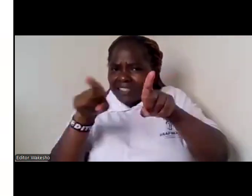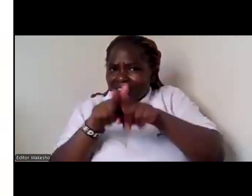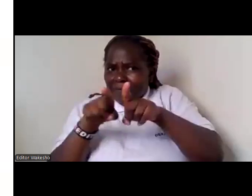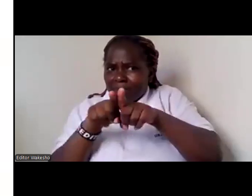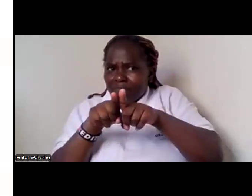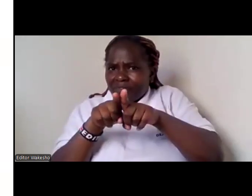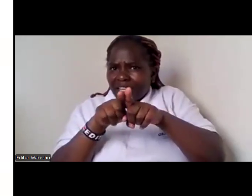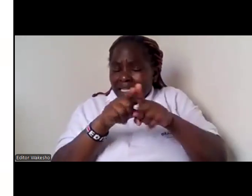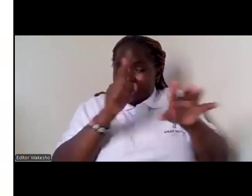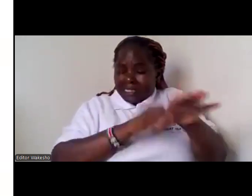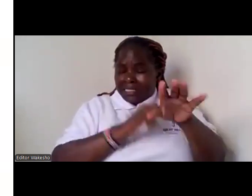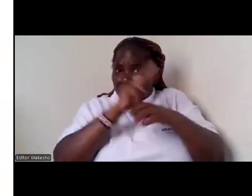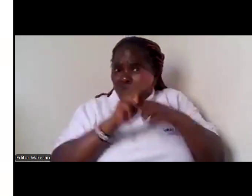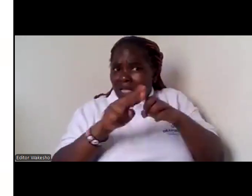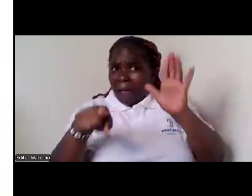side effects?